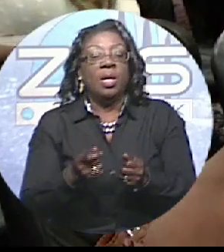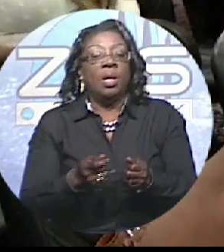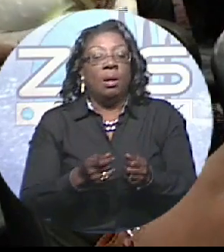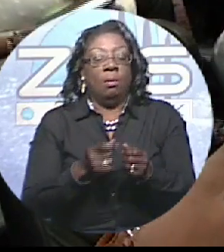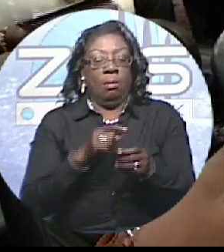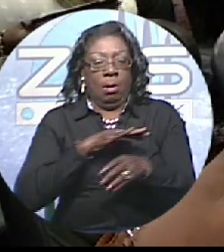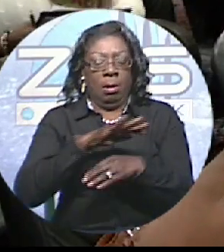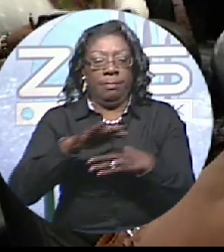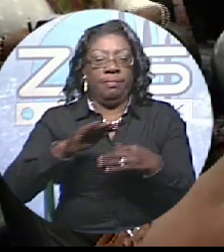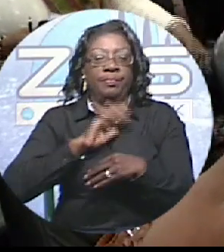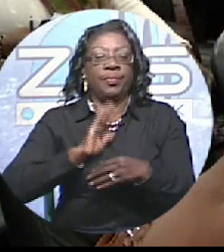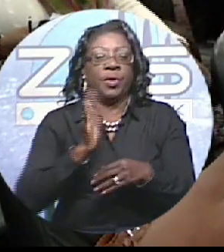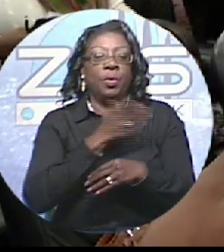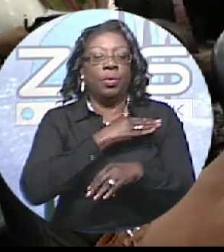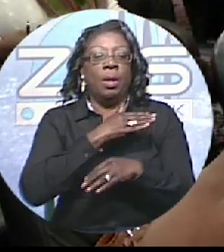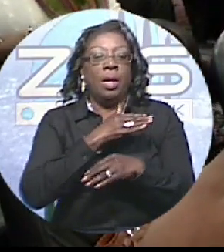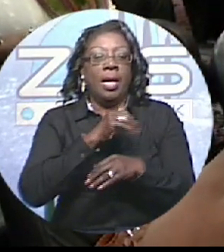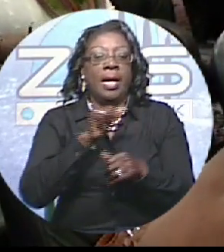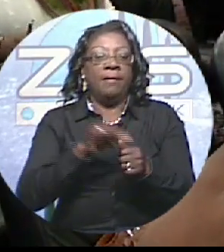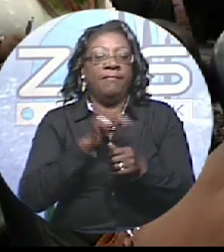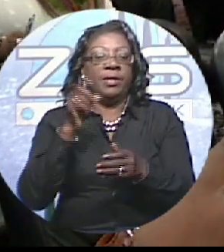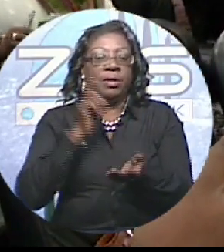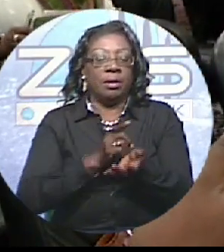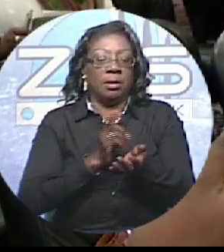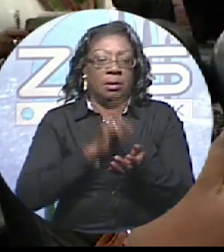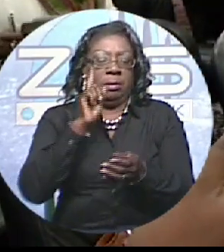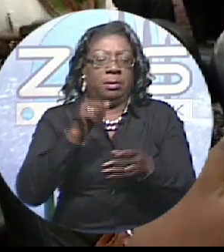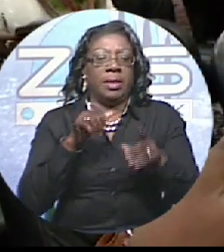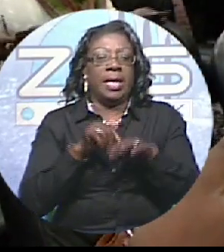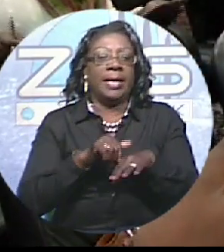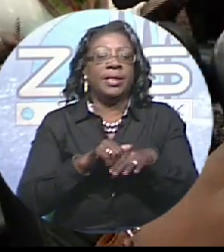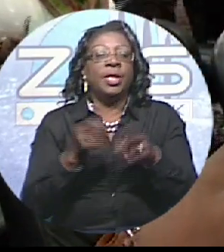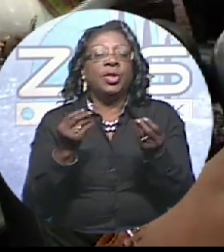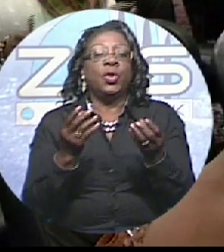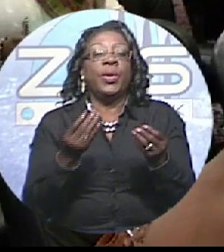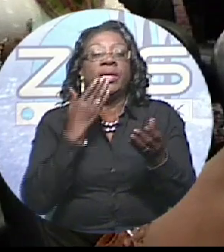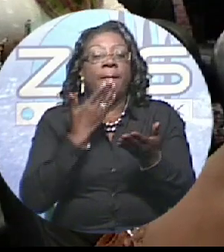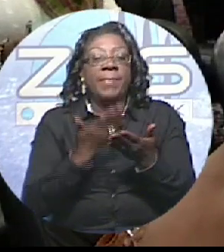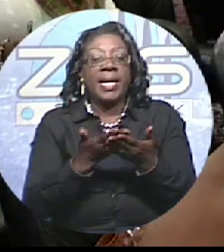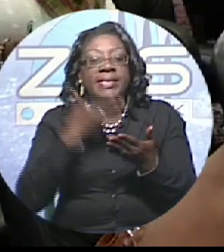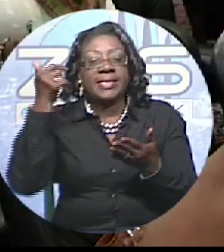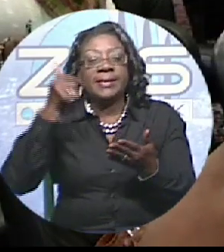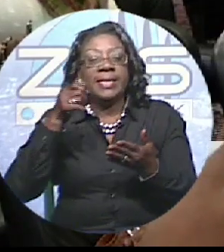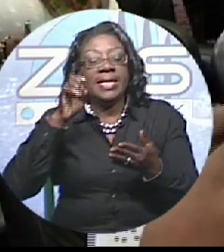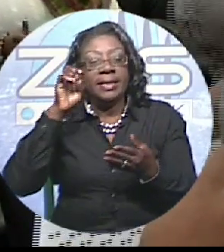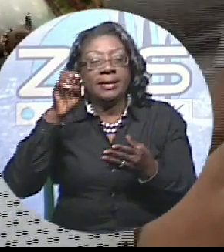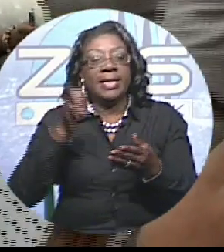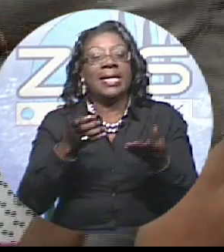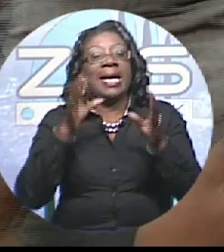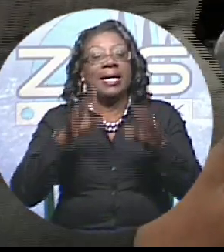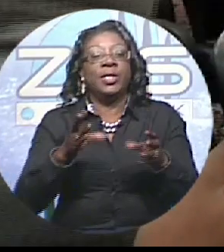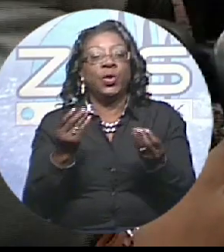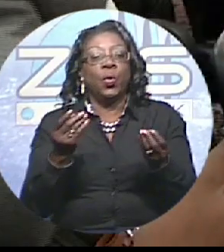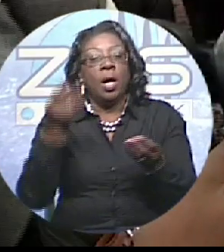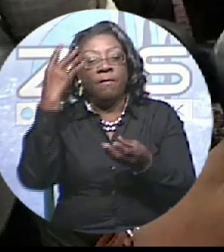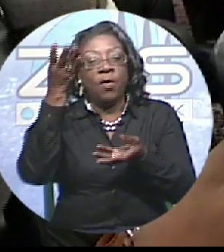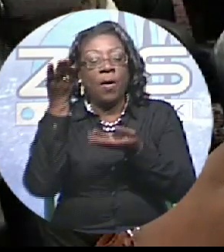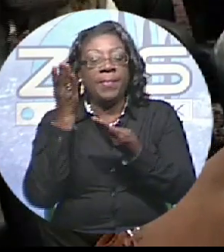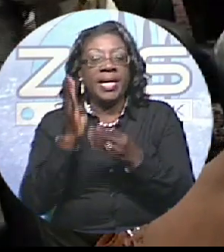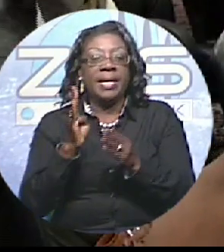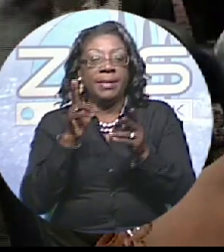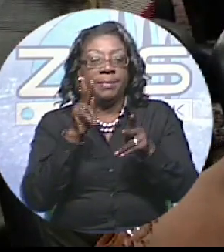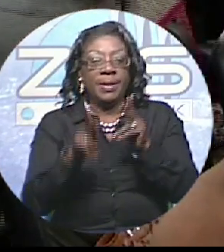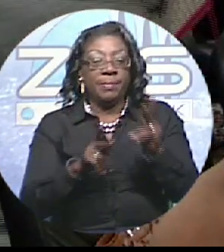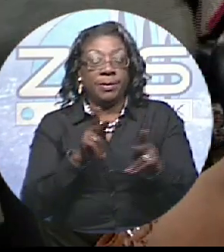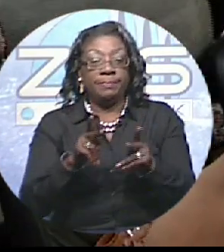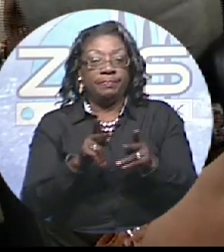objective. Every physician is looking at doing the best he or she can for the Bahamian people in the context of where he or she find themselves in